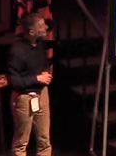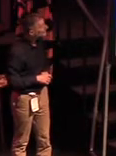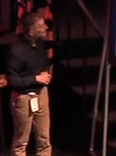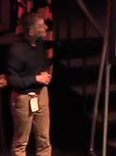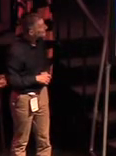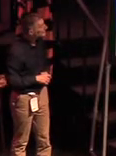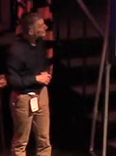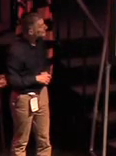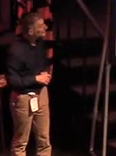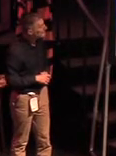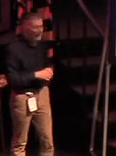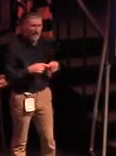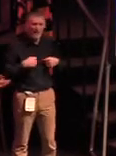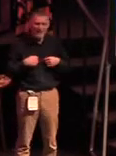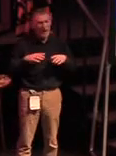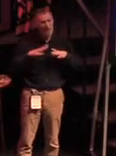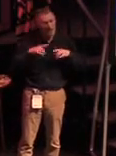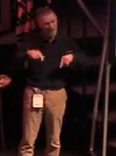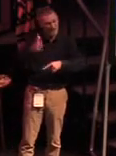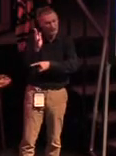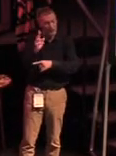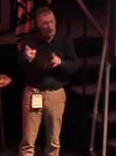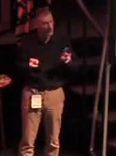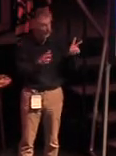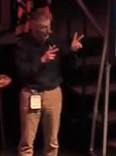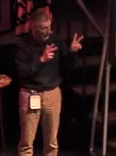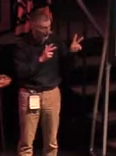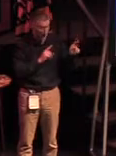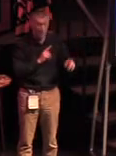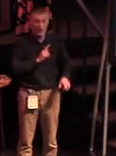when I was preparing for this talk, and it made my heart sing.